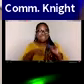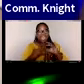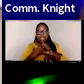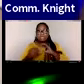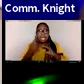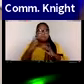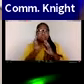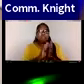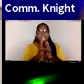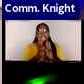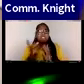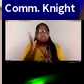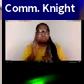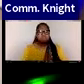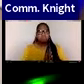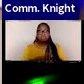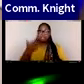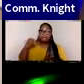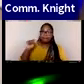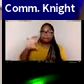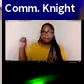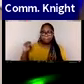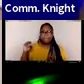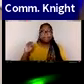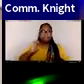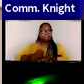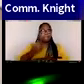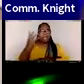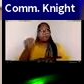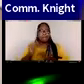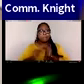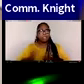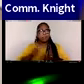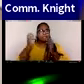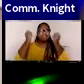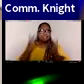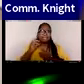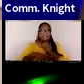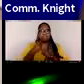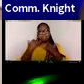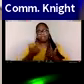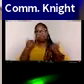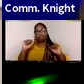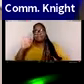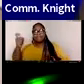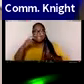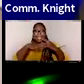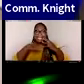traffic. The gas company has been outside of our building for years now trying to fix a leak because of the